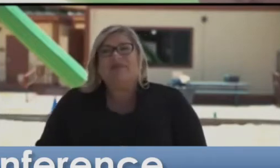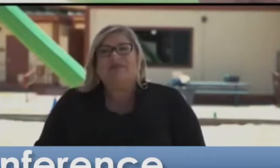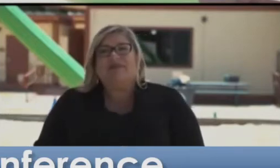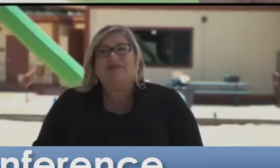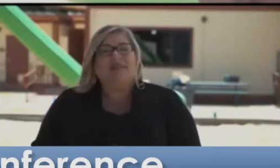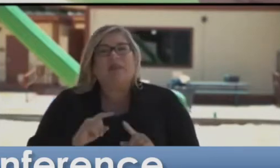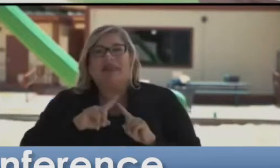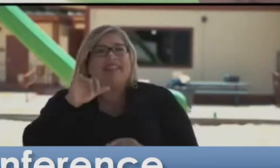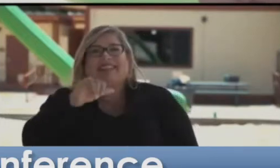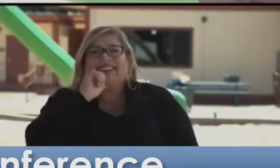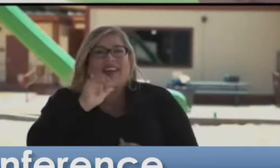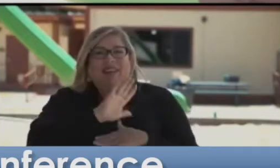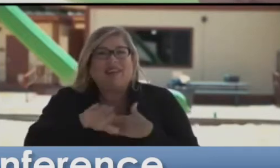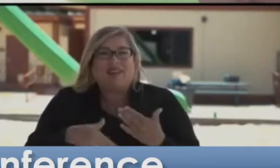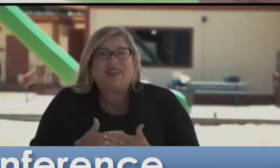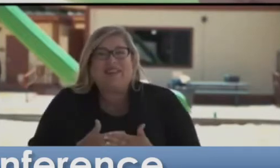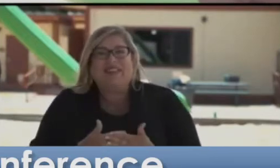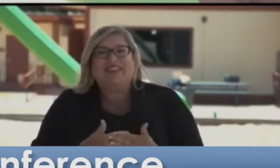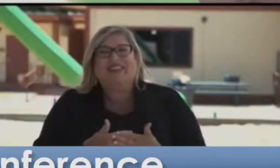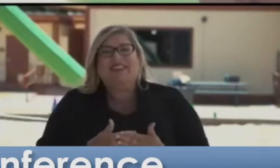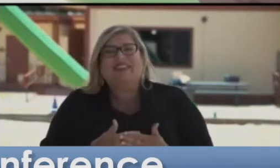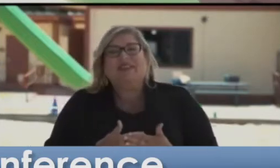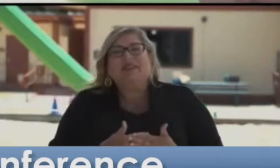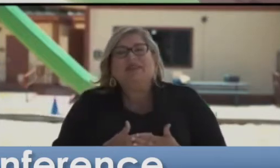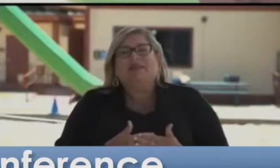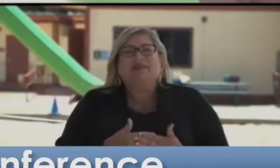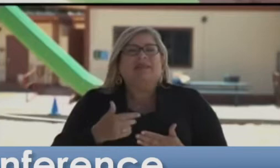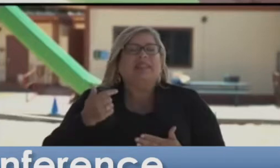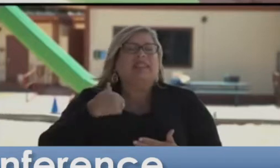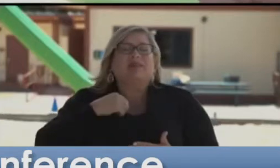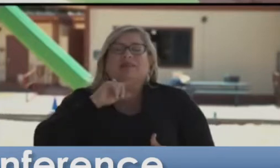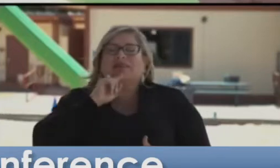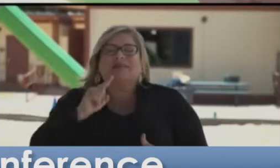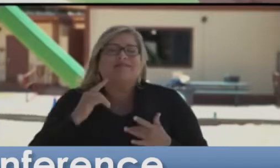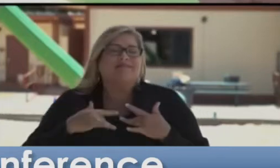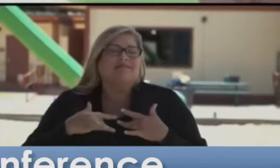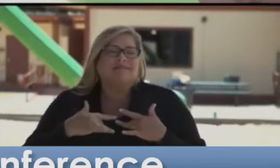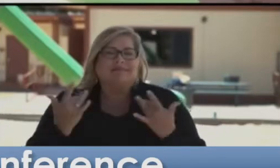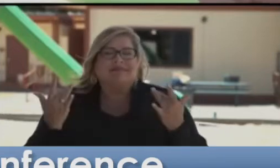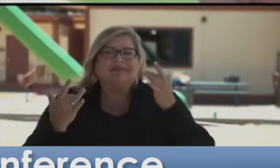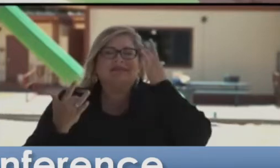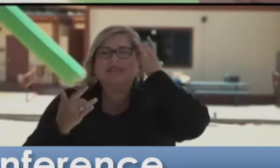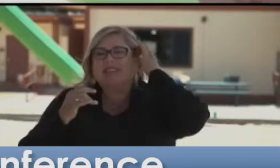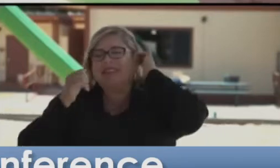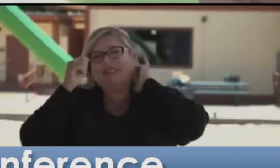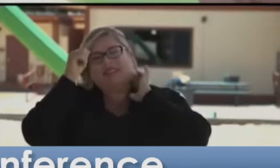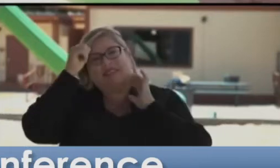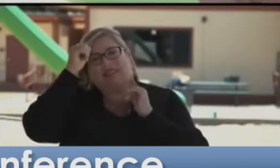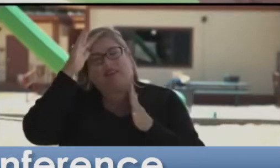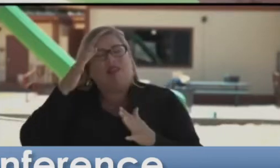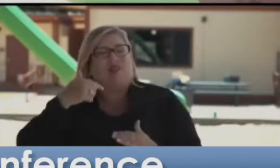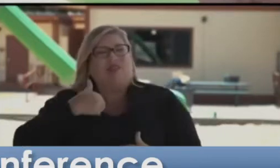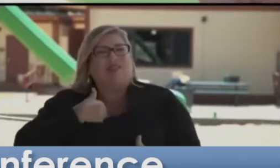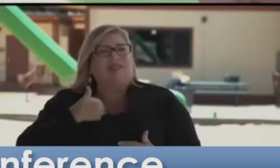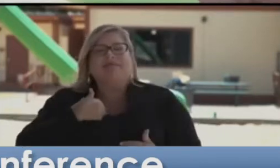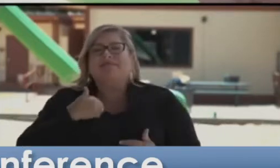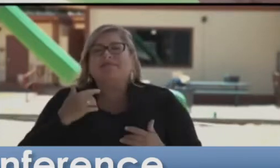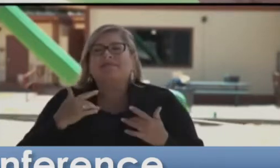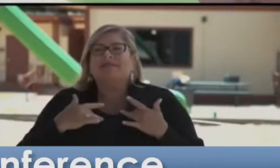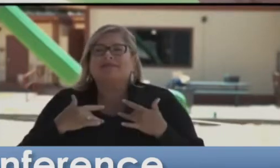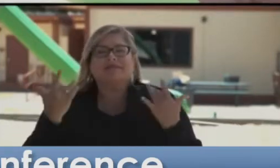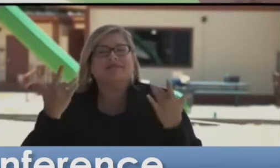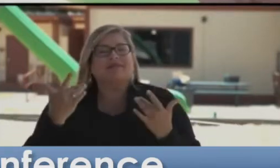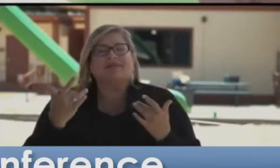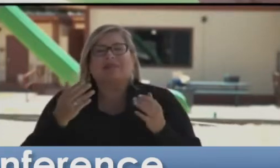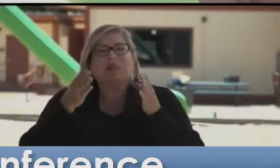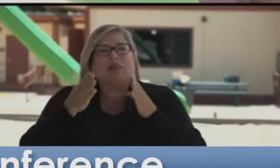that's not all, and I don't want to sound like a salesman. I'm just an enthusiastic father and member of